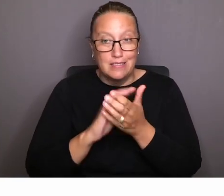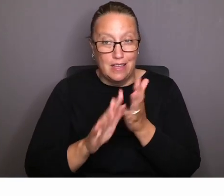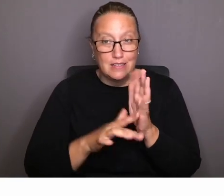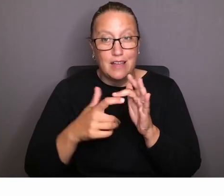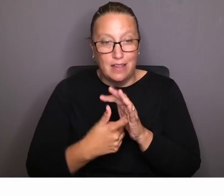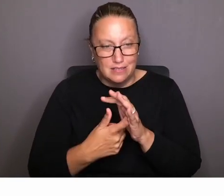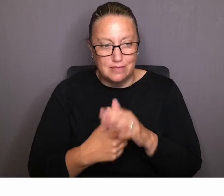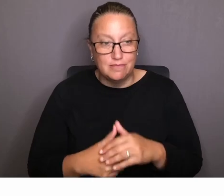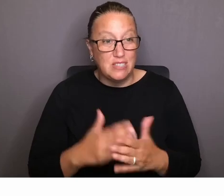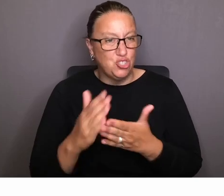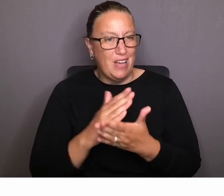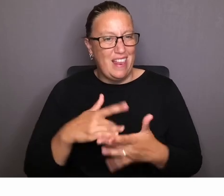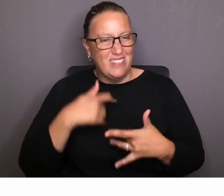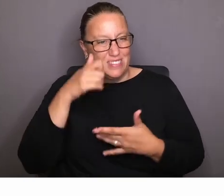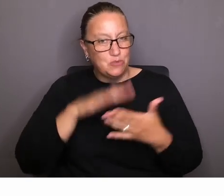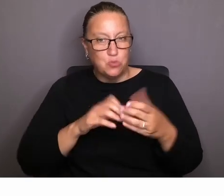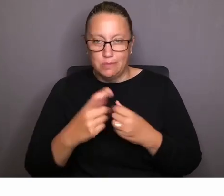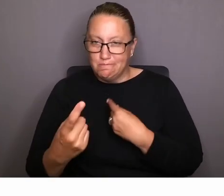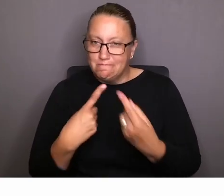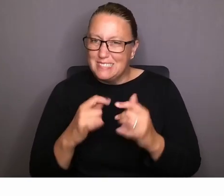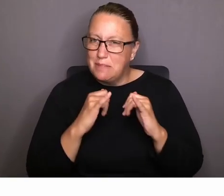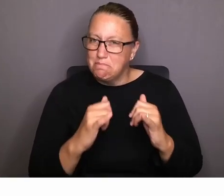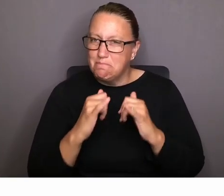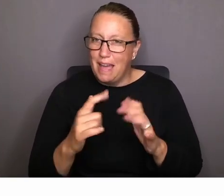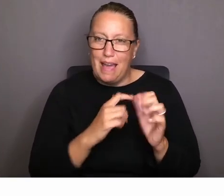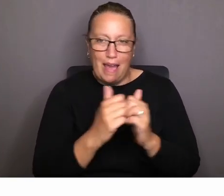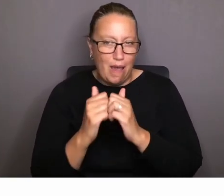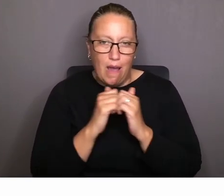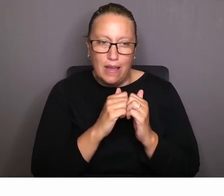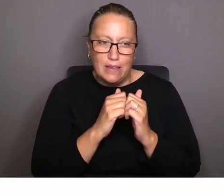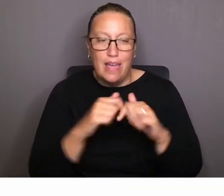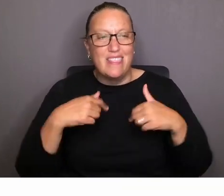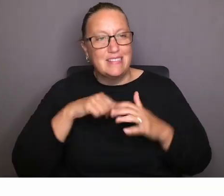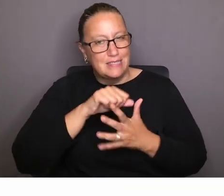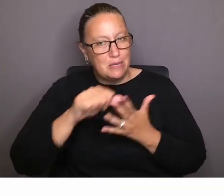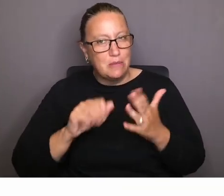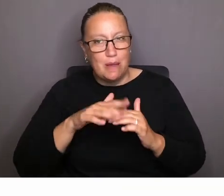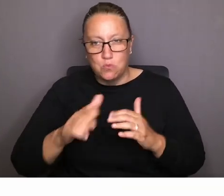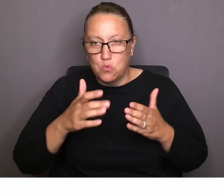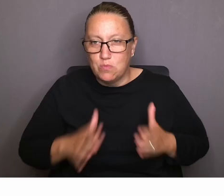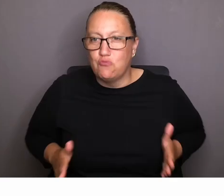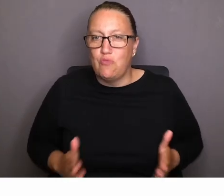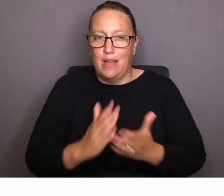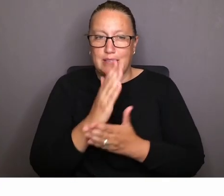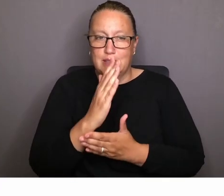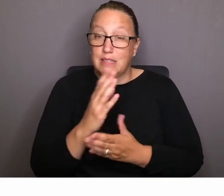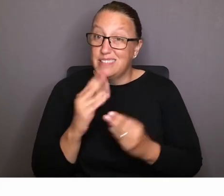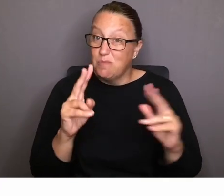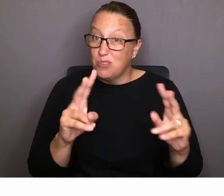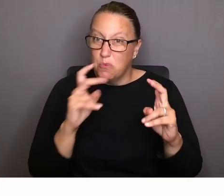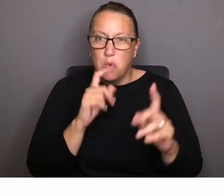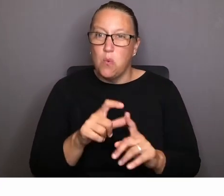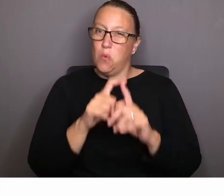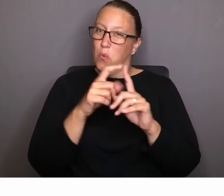lived experience with peers and allies. This series is all about human rights. Some of these topics are challenging. So